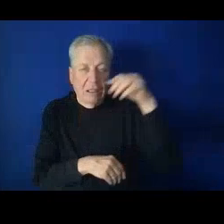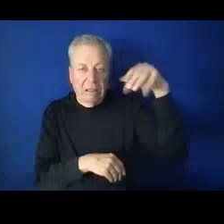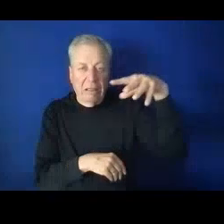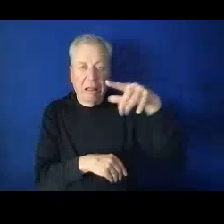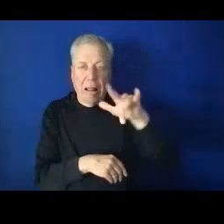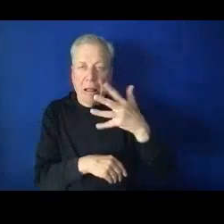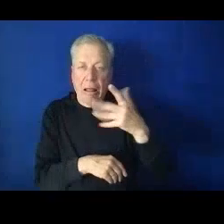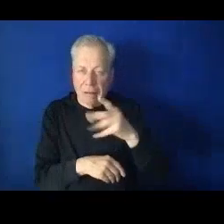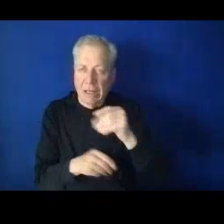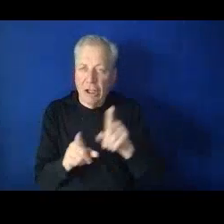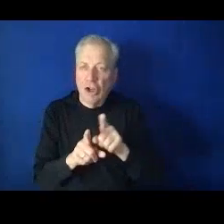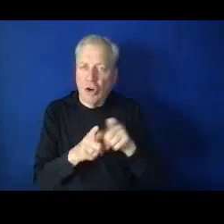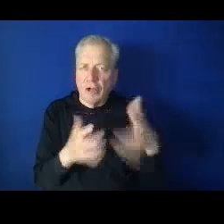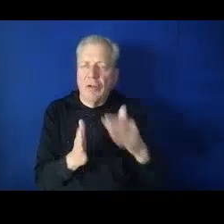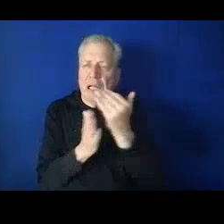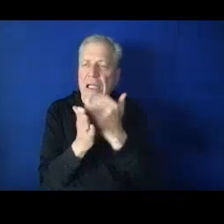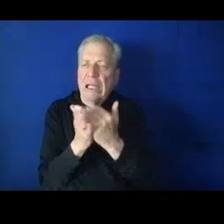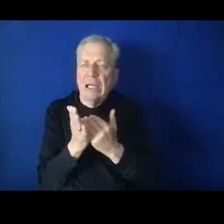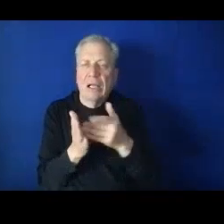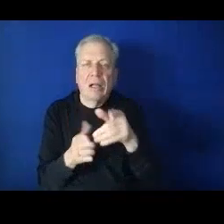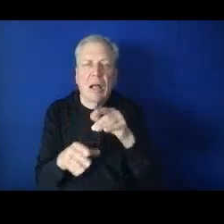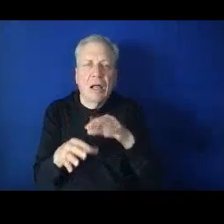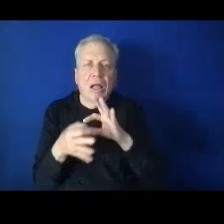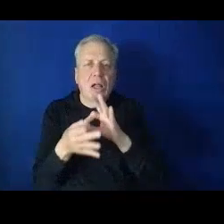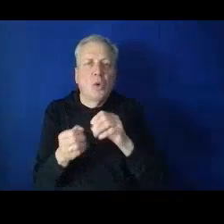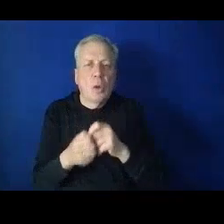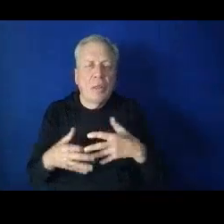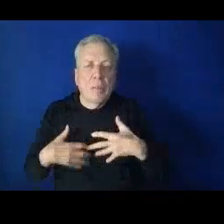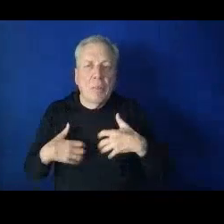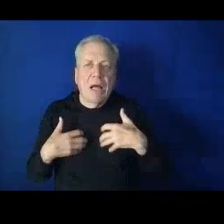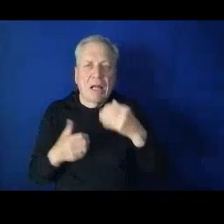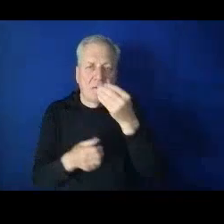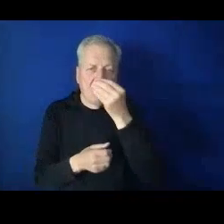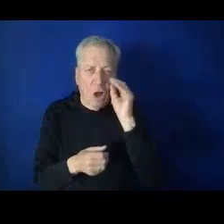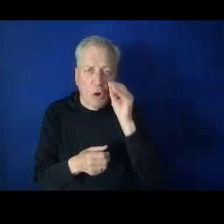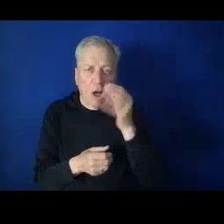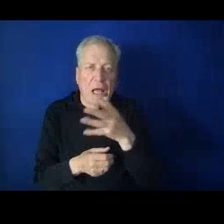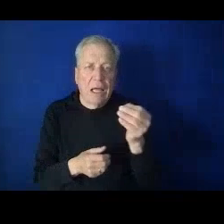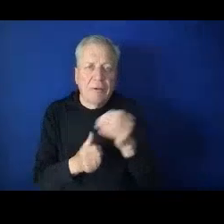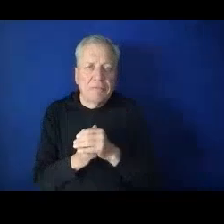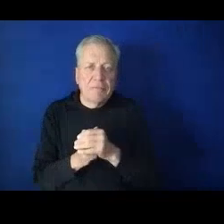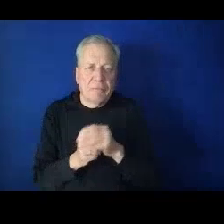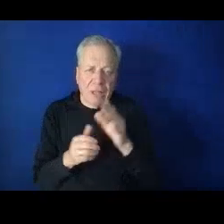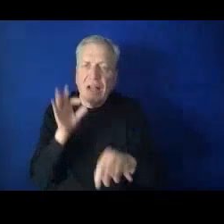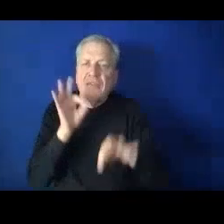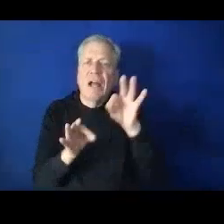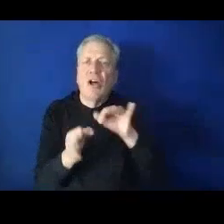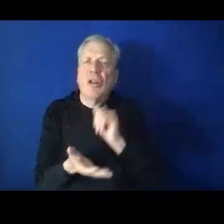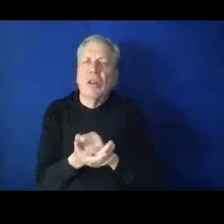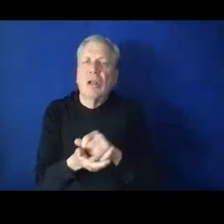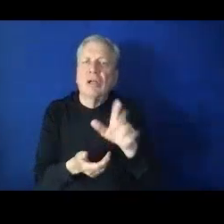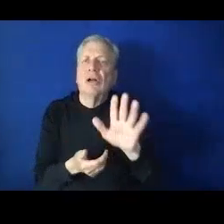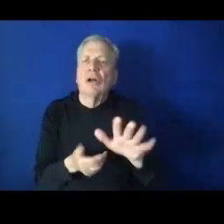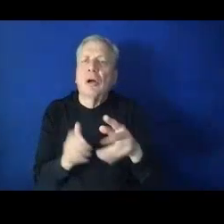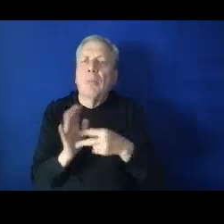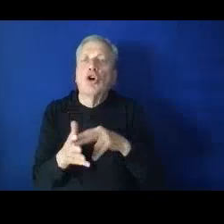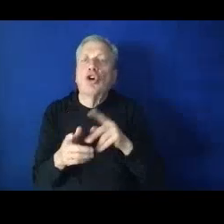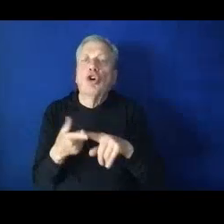also looked at the hairs on the monkey flower and found that its purpose is to help